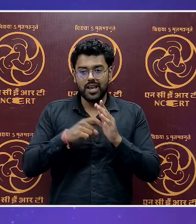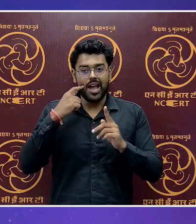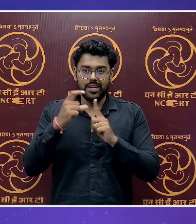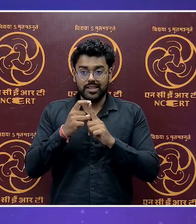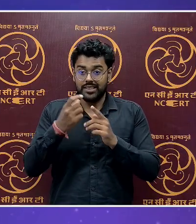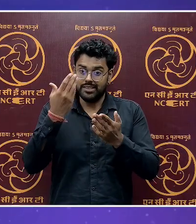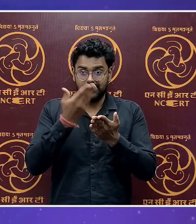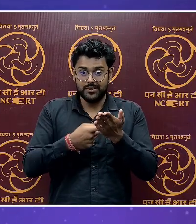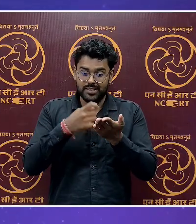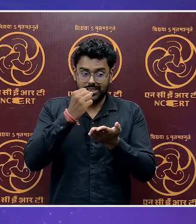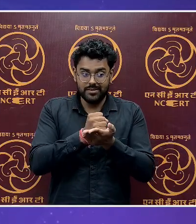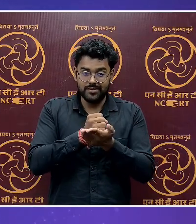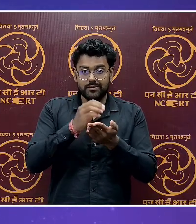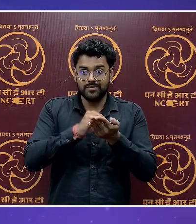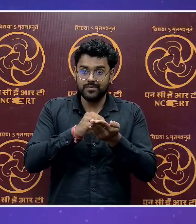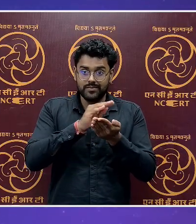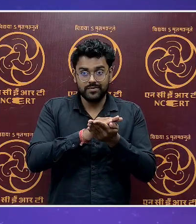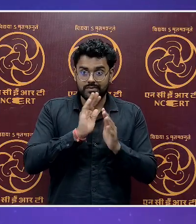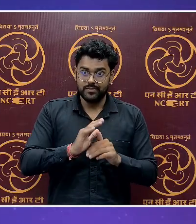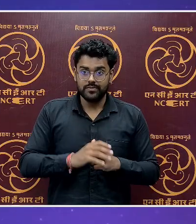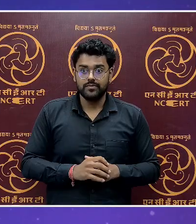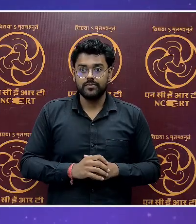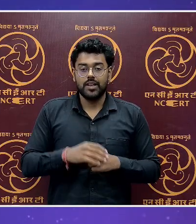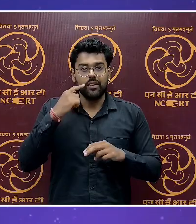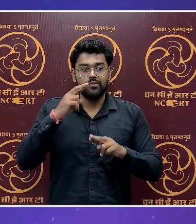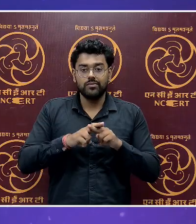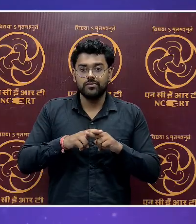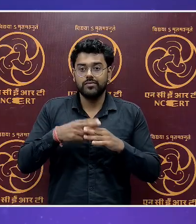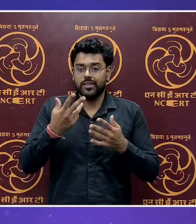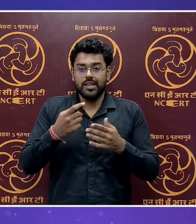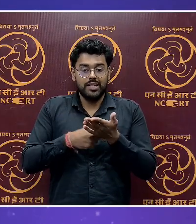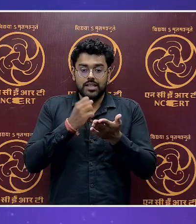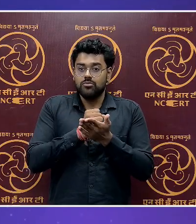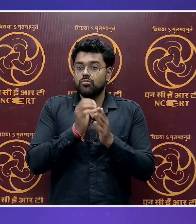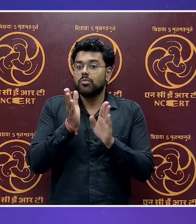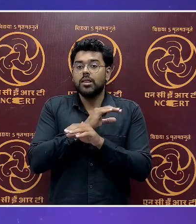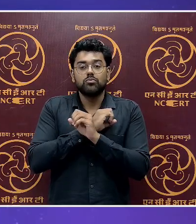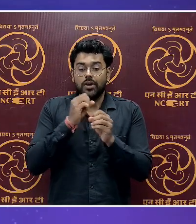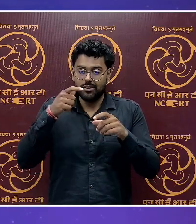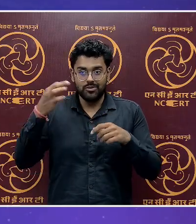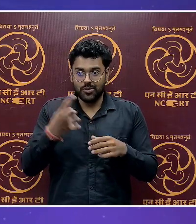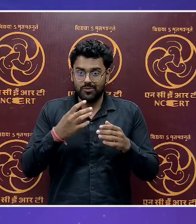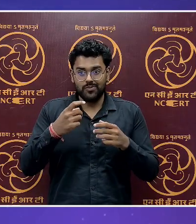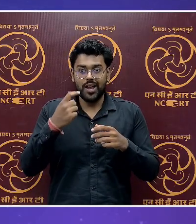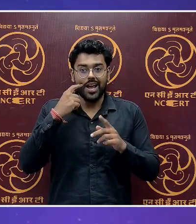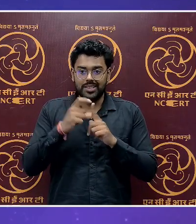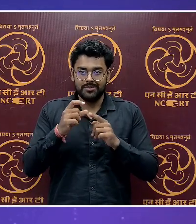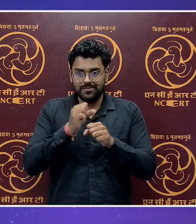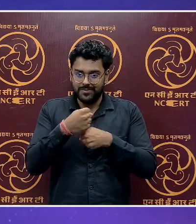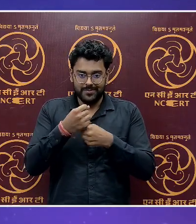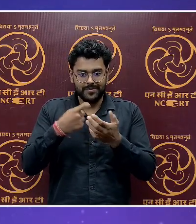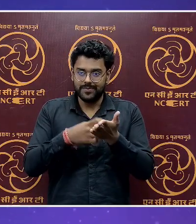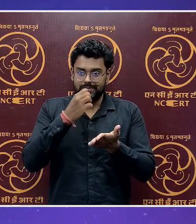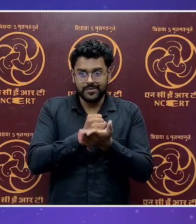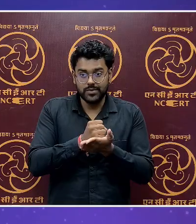in the Meri Pehchan if they do not have any register ID in the Meri Pehchan. So, they have to log in into the Meri Pehchan, then they will